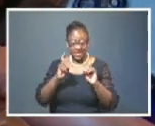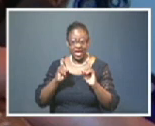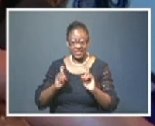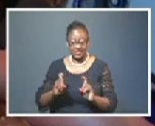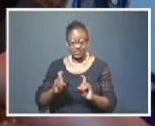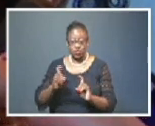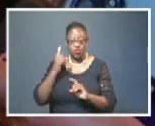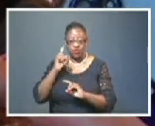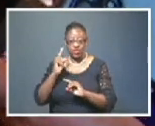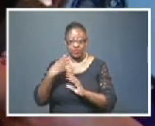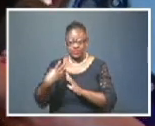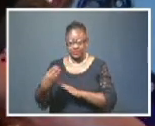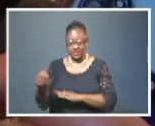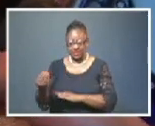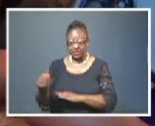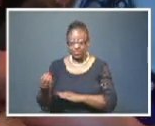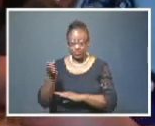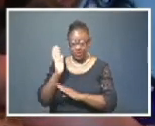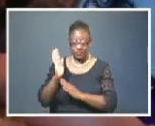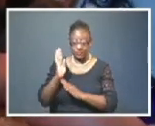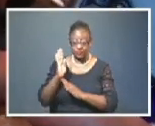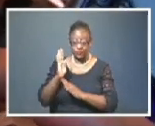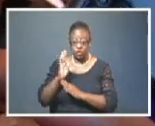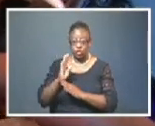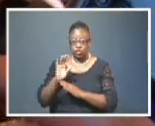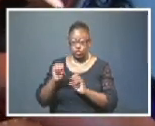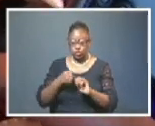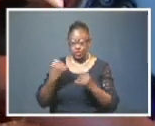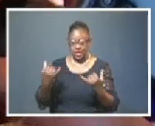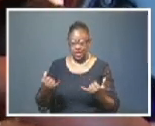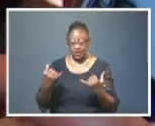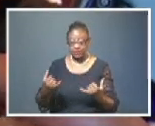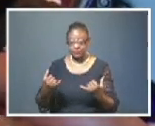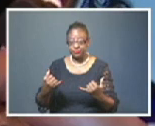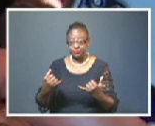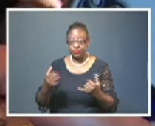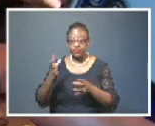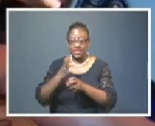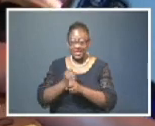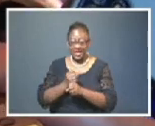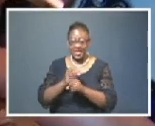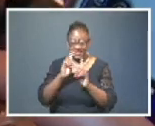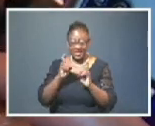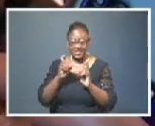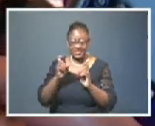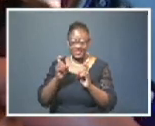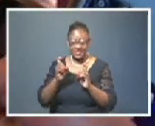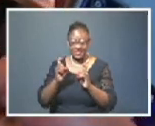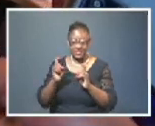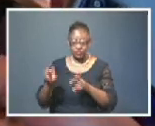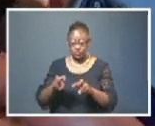their outgoing travel. So as you now know, persons require a rapid test to enter the U.S.,